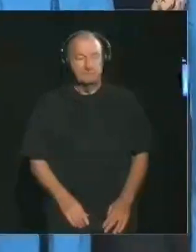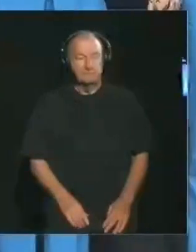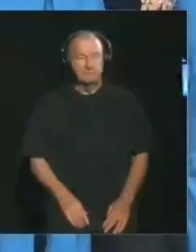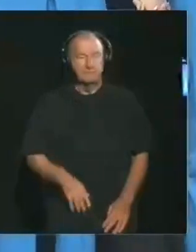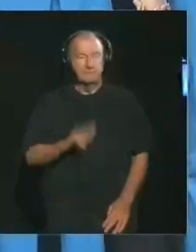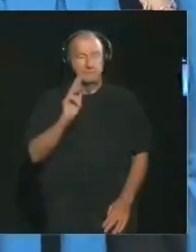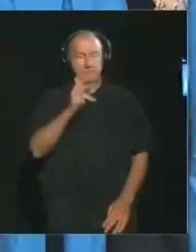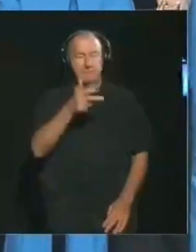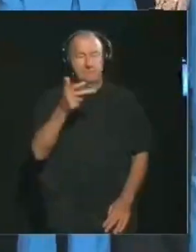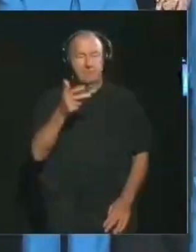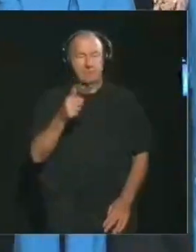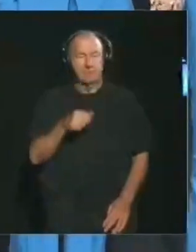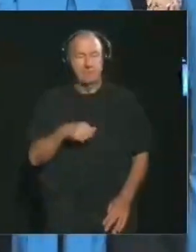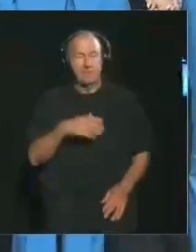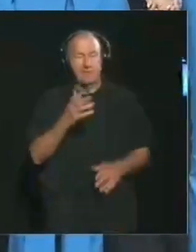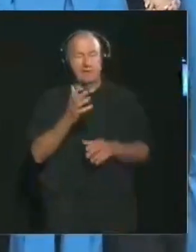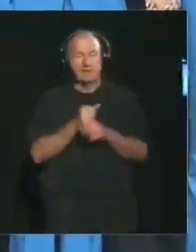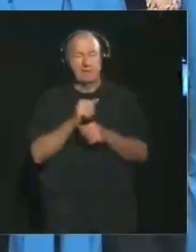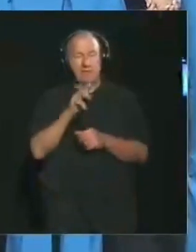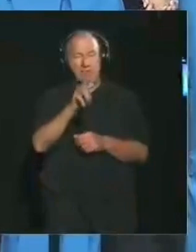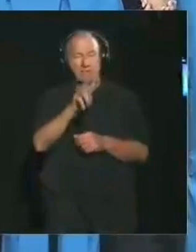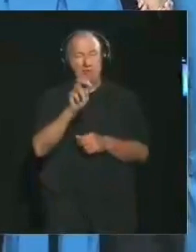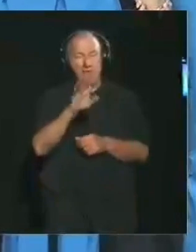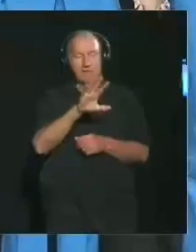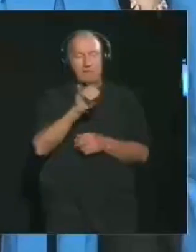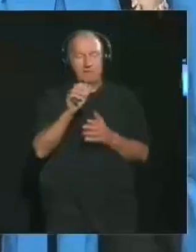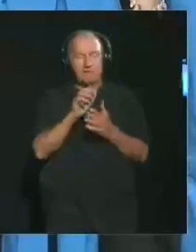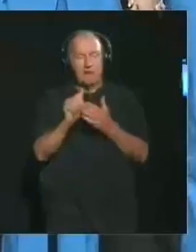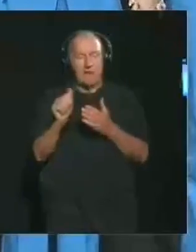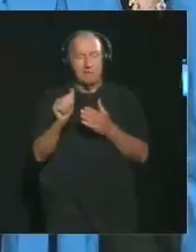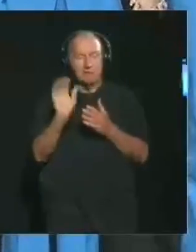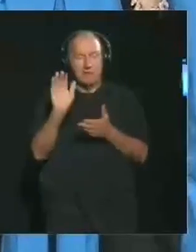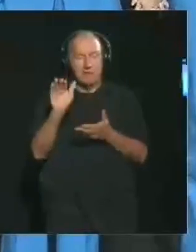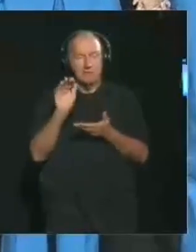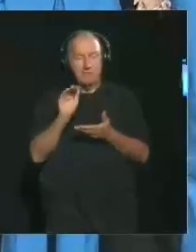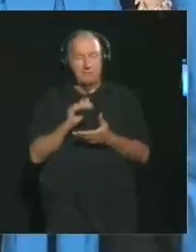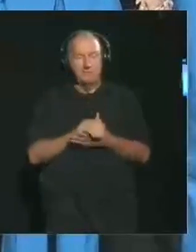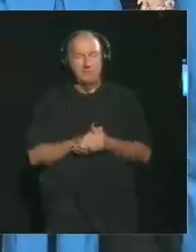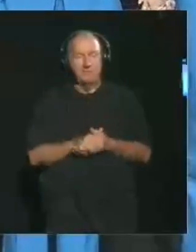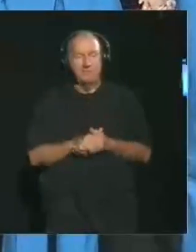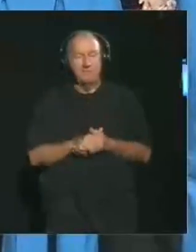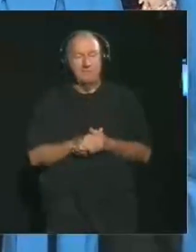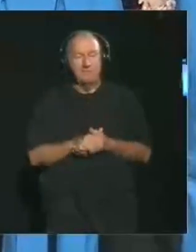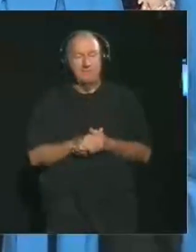In third place and receiving a $250 scholarship,